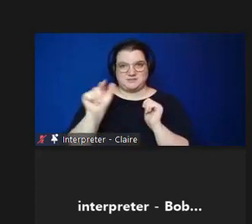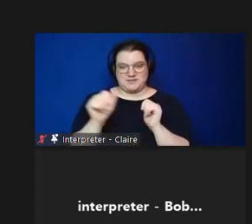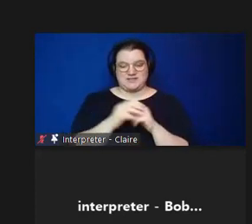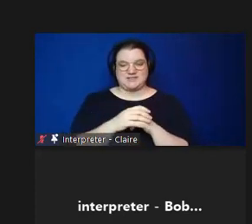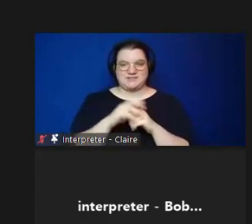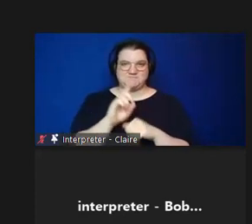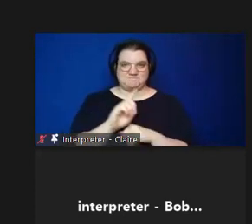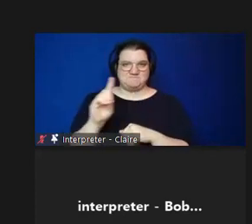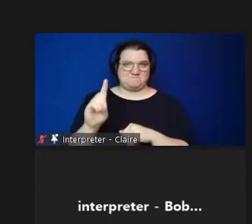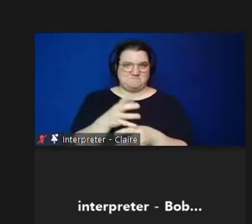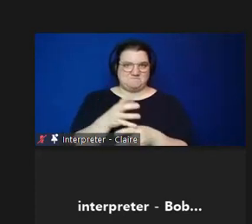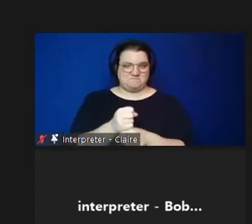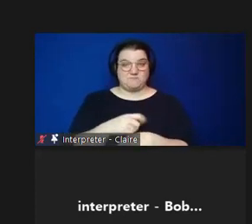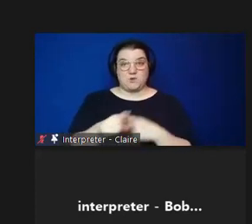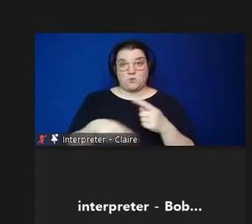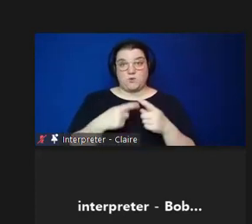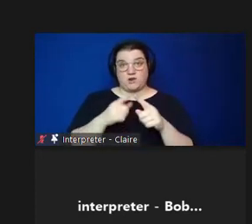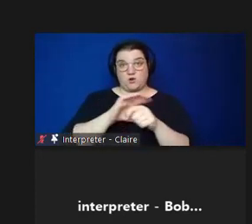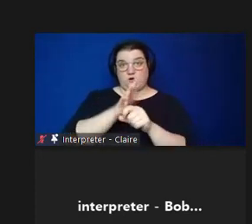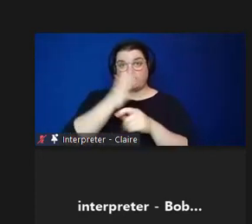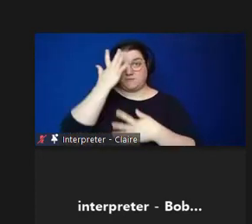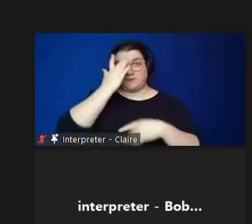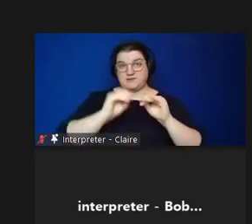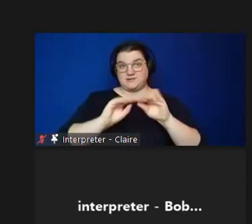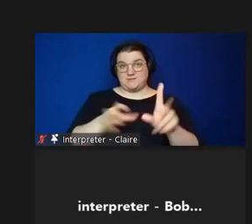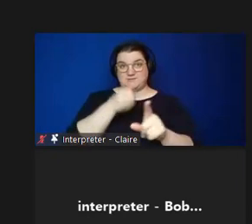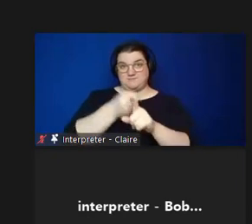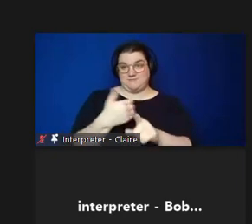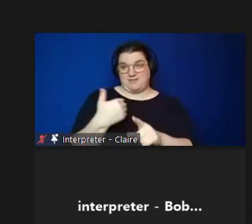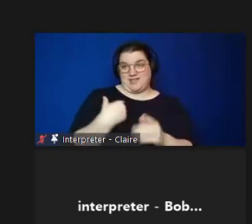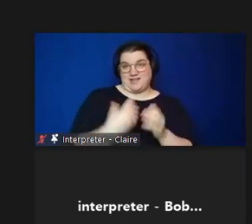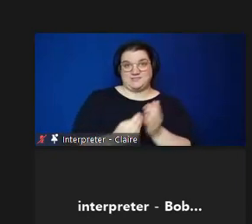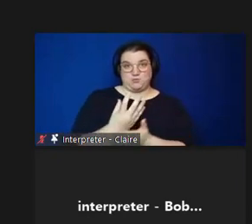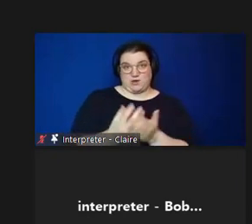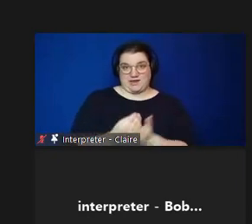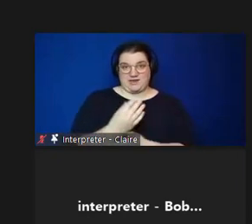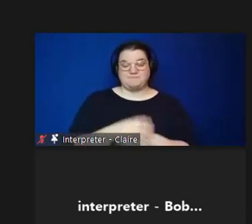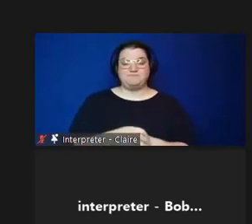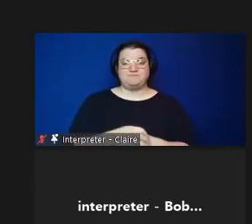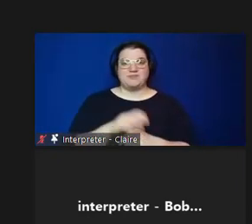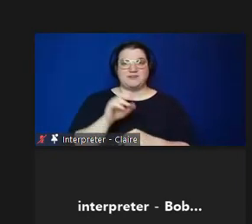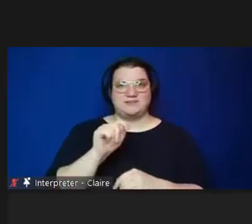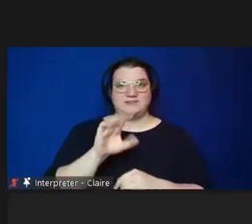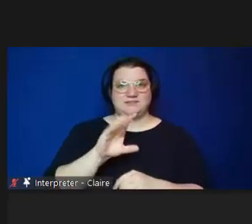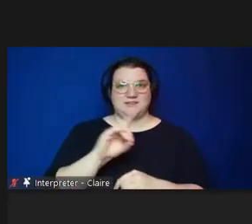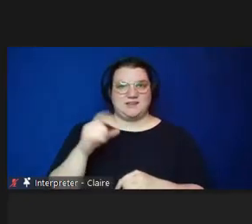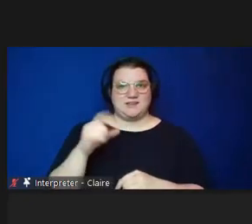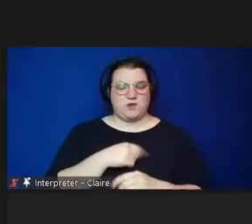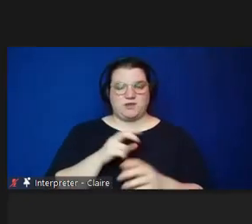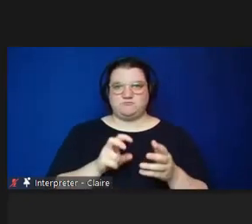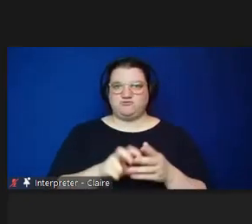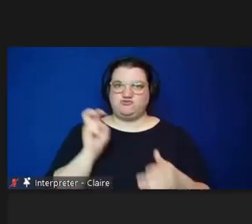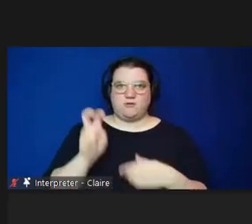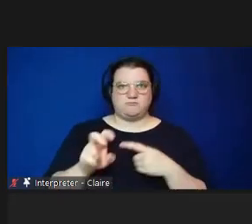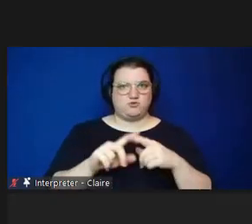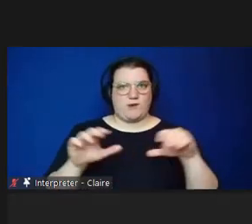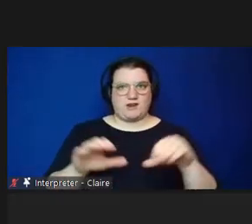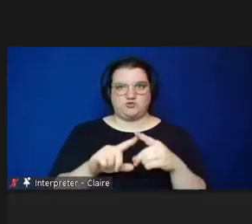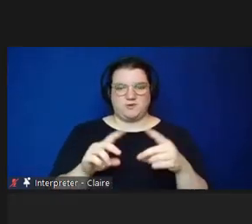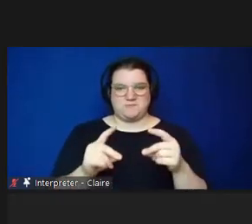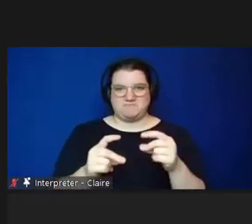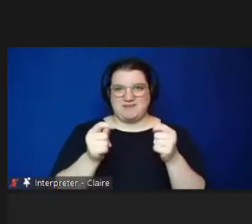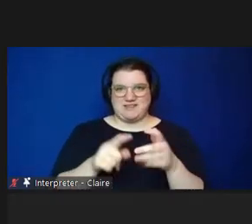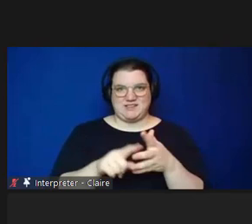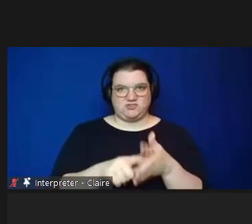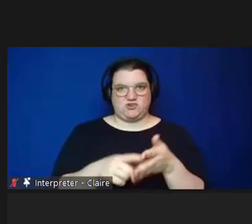COVID pandemic hit last spring, TCDD, we jumped into action to immediately start